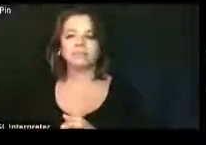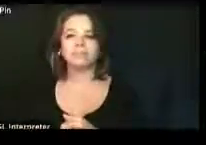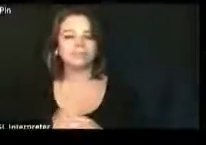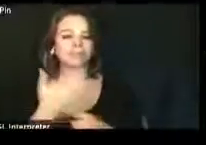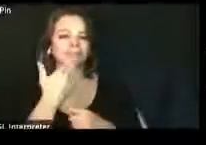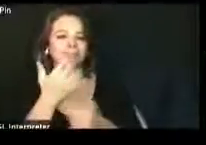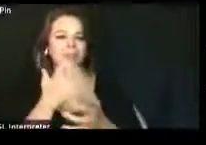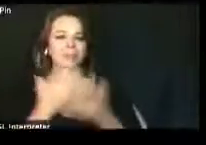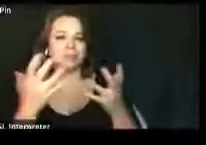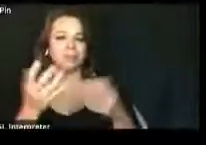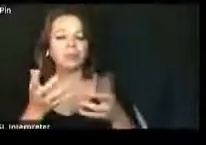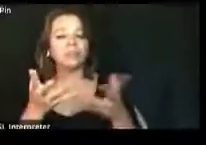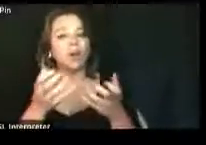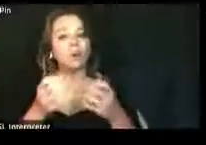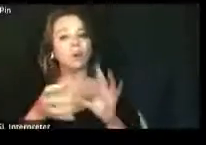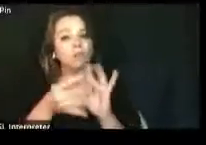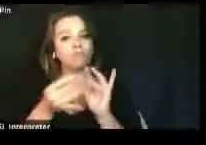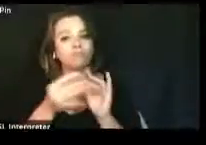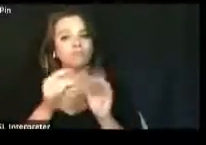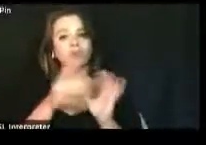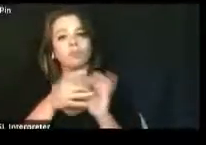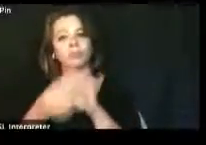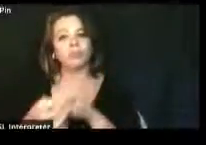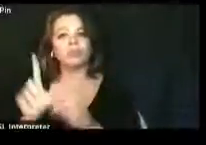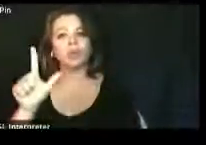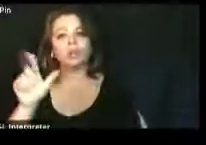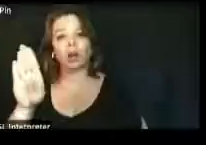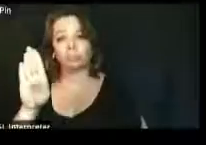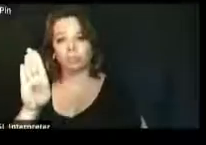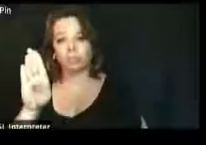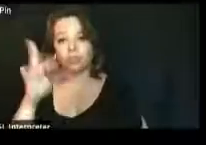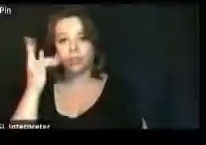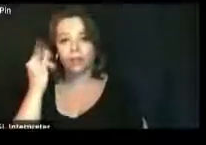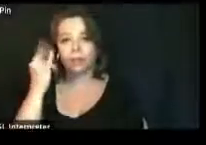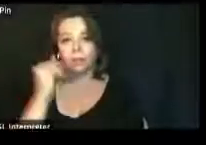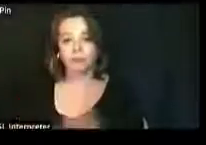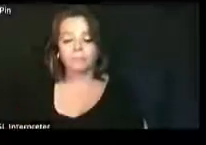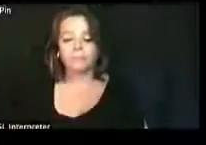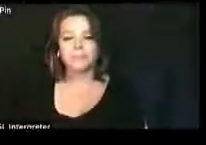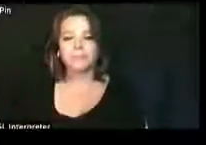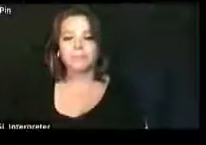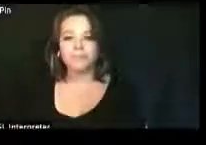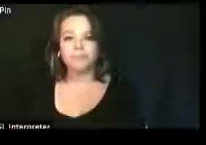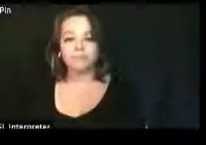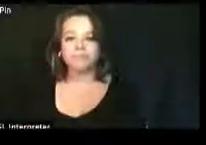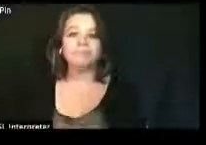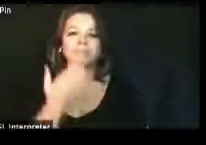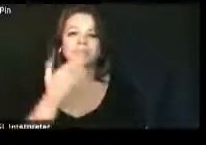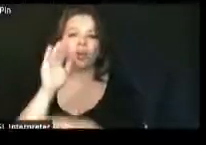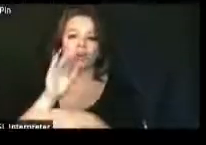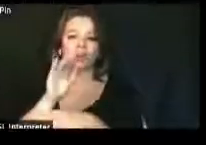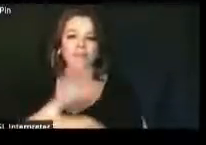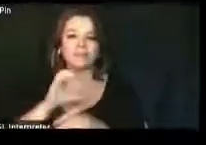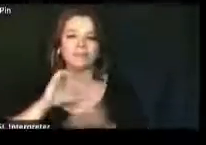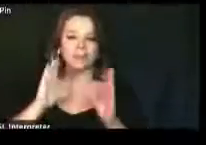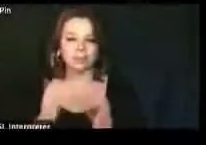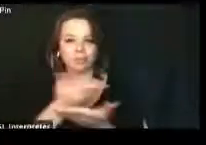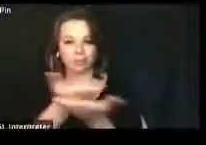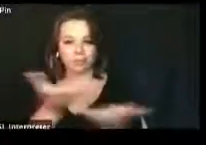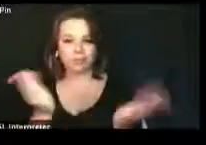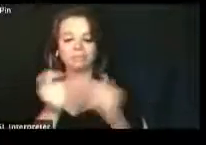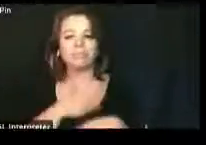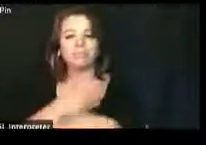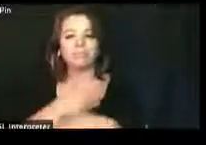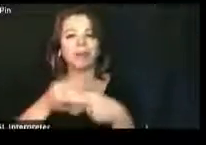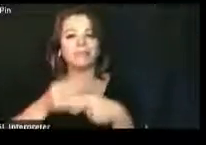much. I'd like to speak about Long Beach, California. And good evening, commissioners. My name is Sarah Bauman, and